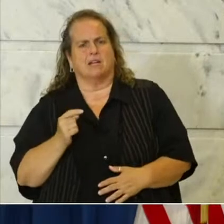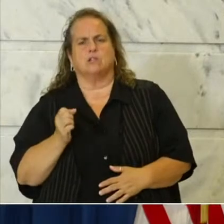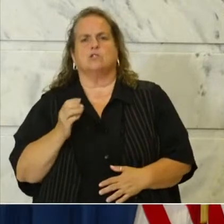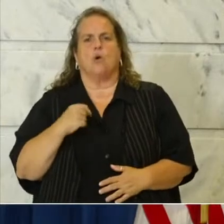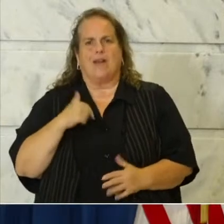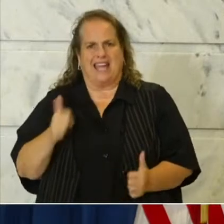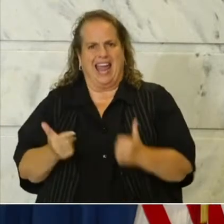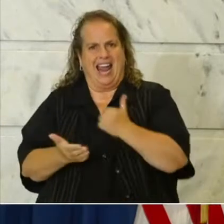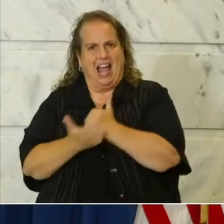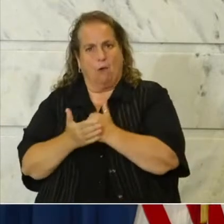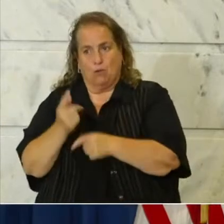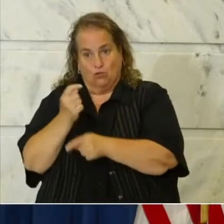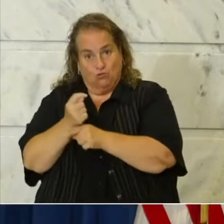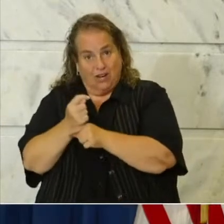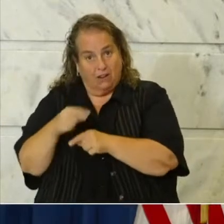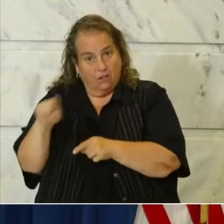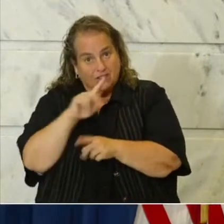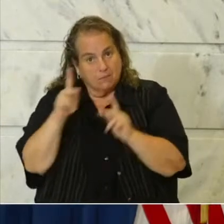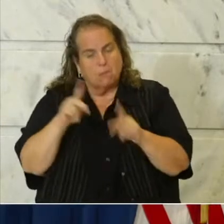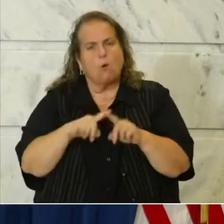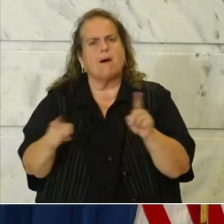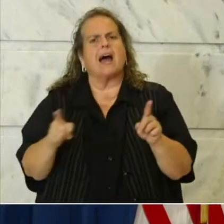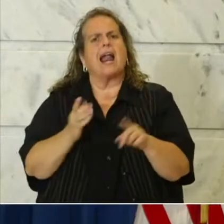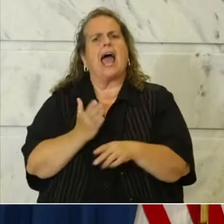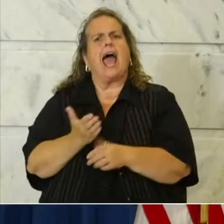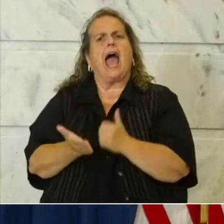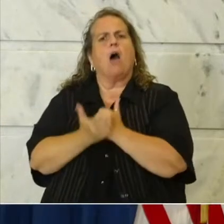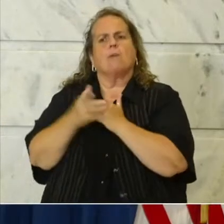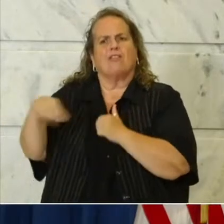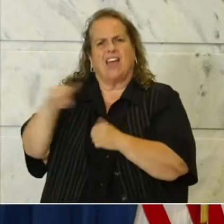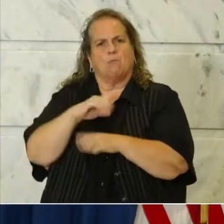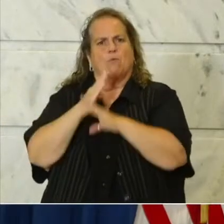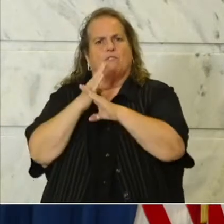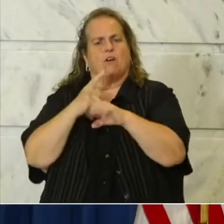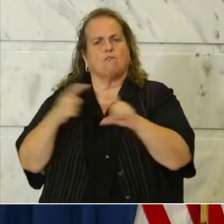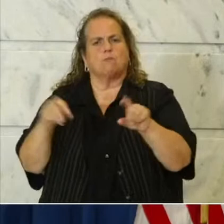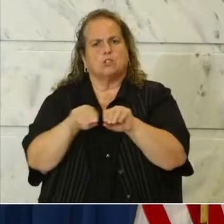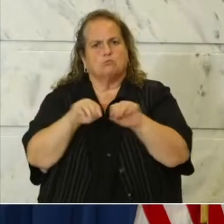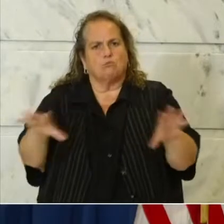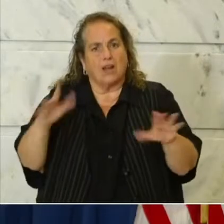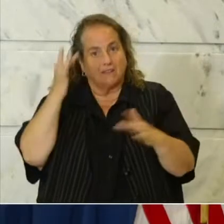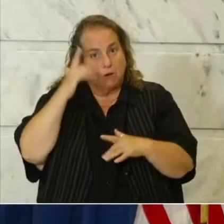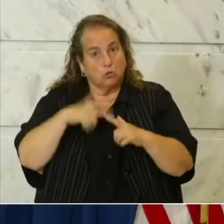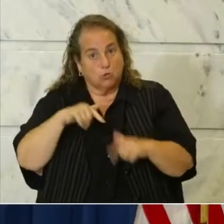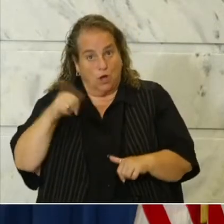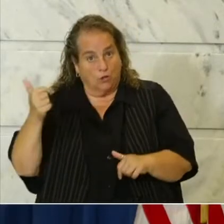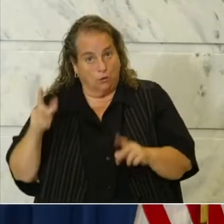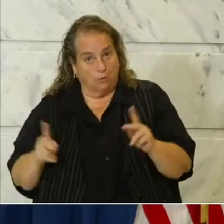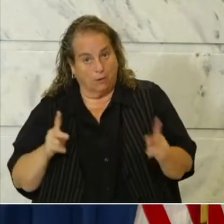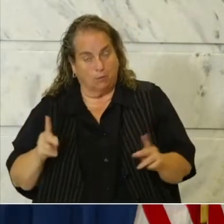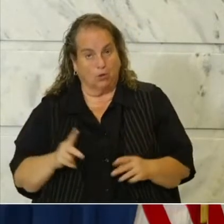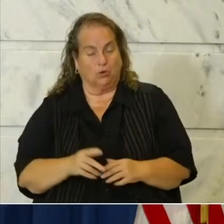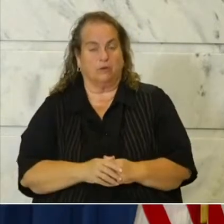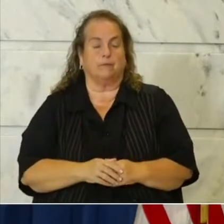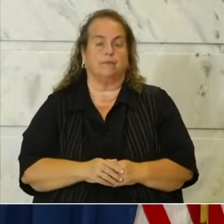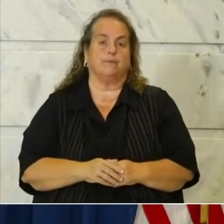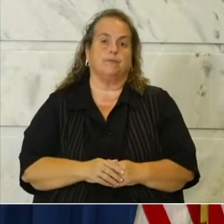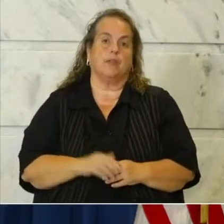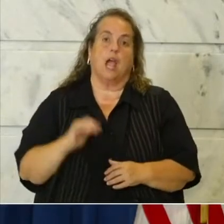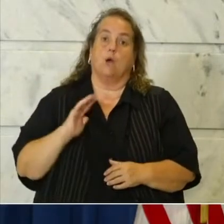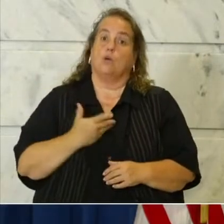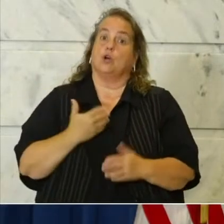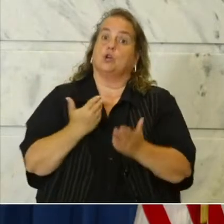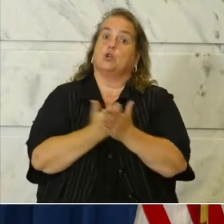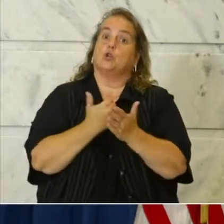help treat them if they need it, but help prevent them from spreading the virus to other people. Our new